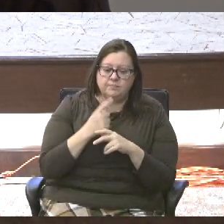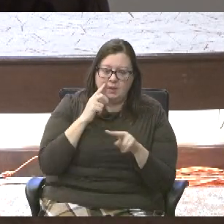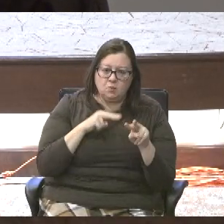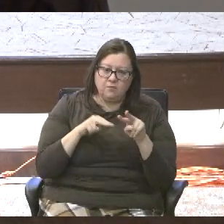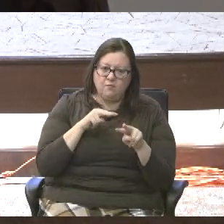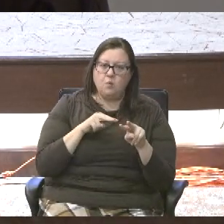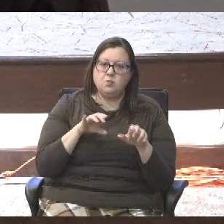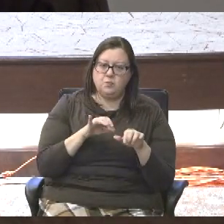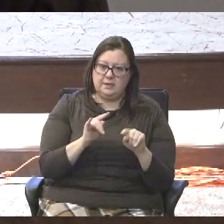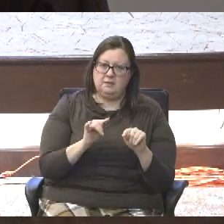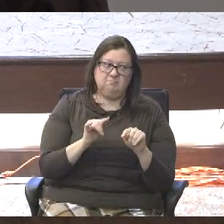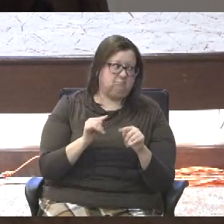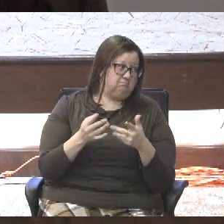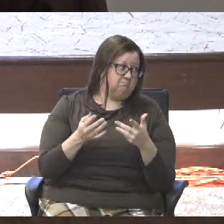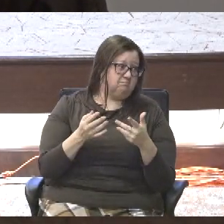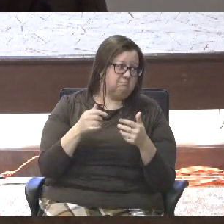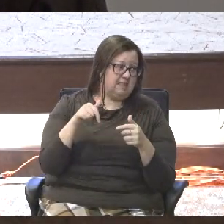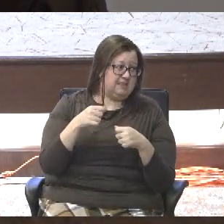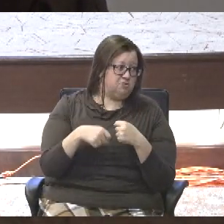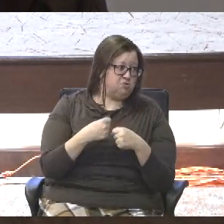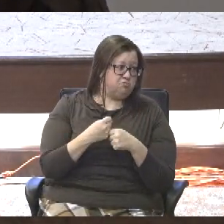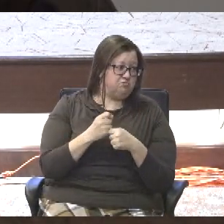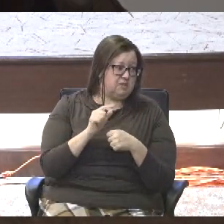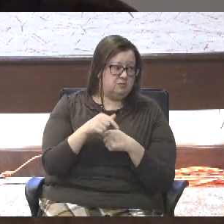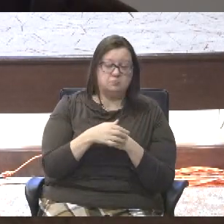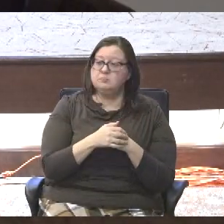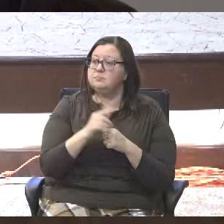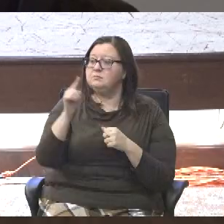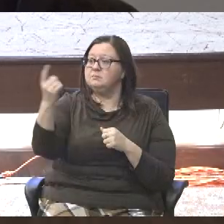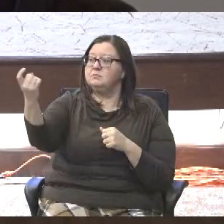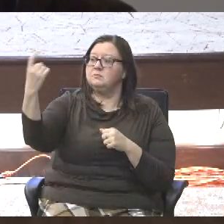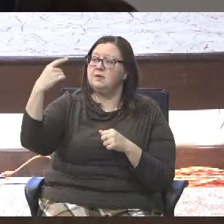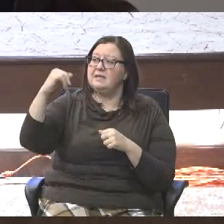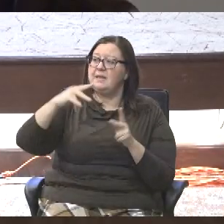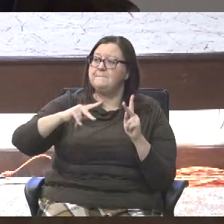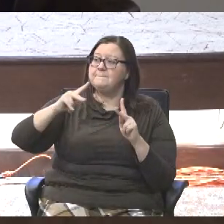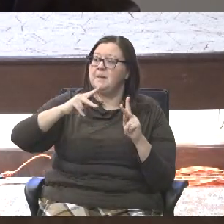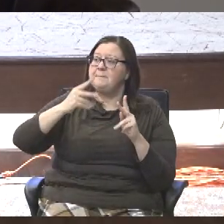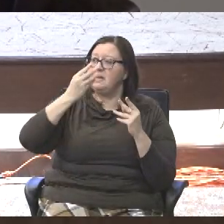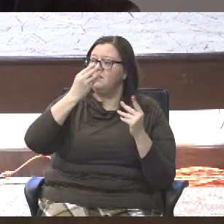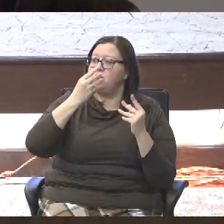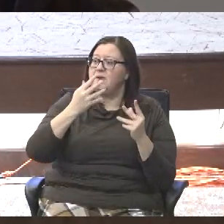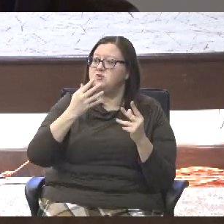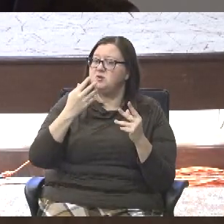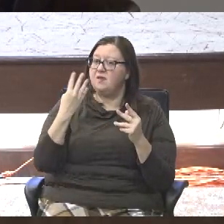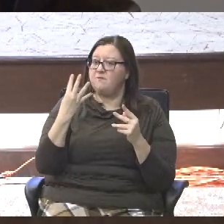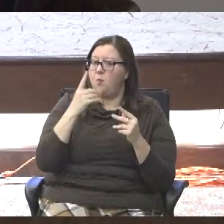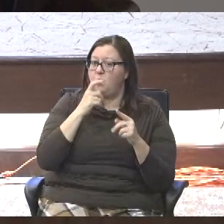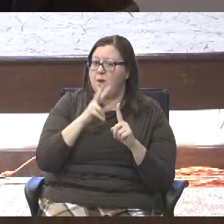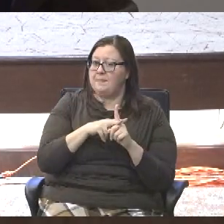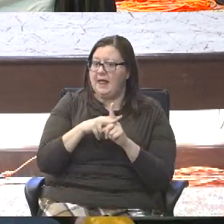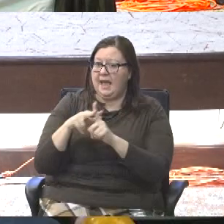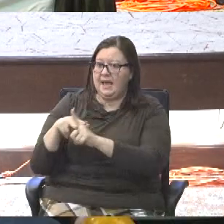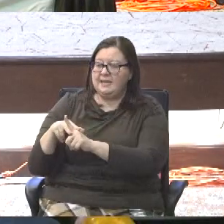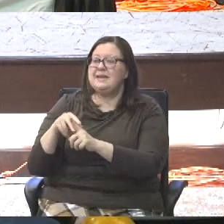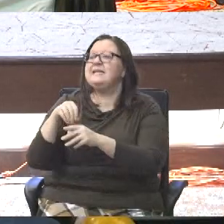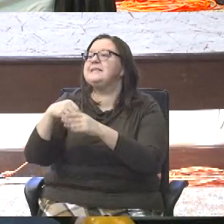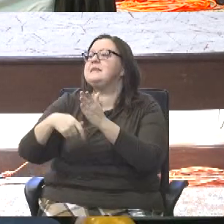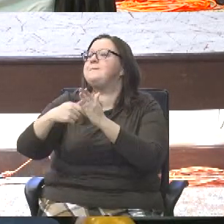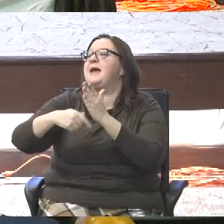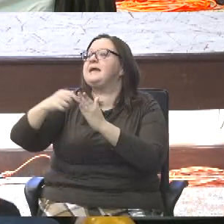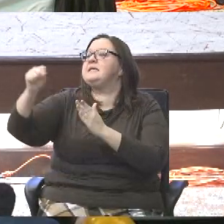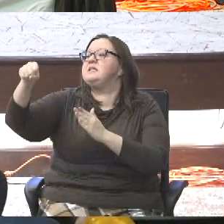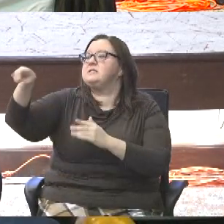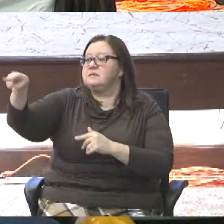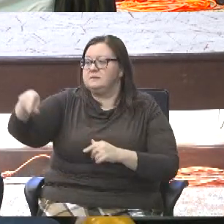doing it well again this year. Is that public information before the comply? It's in the packet, sir. Yes,